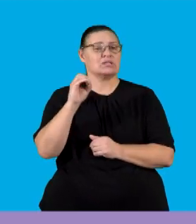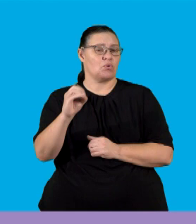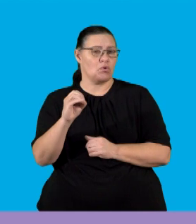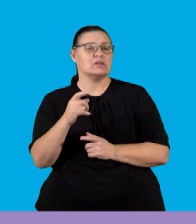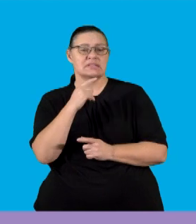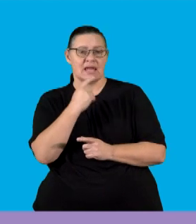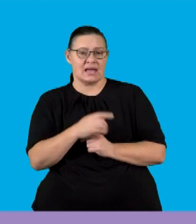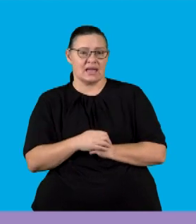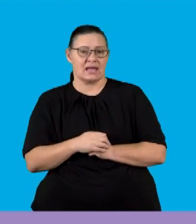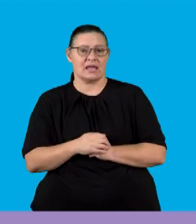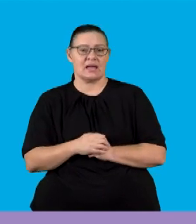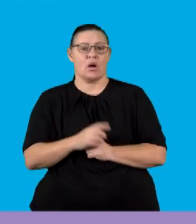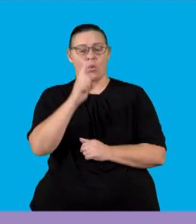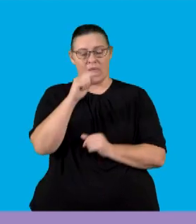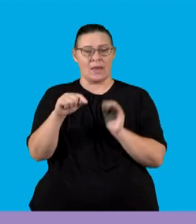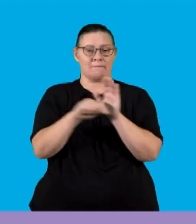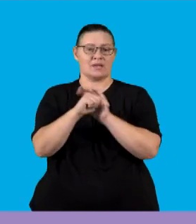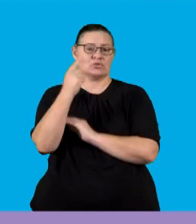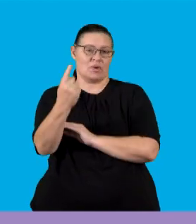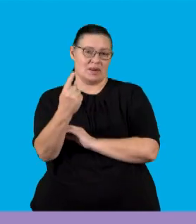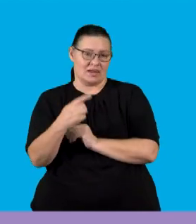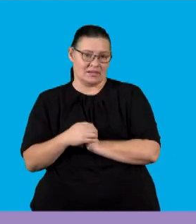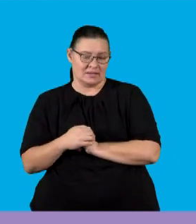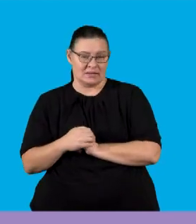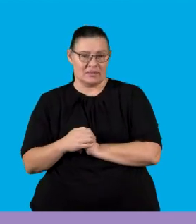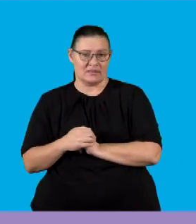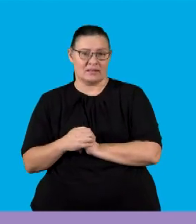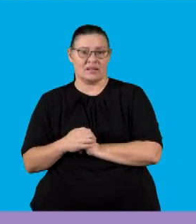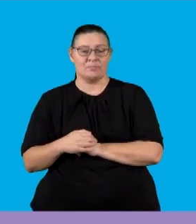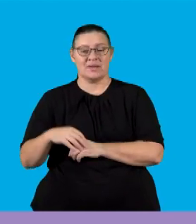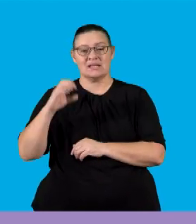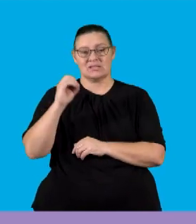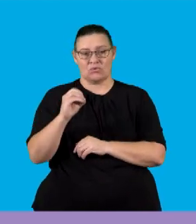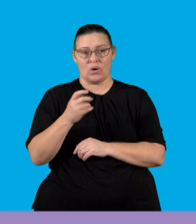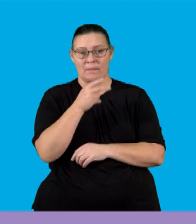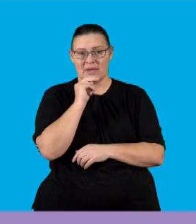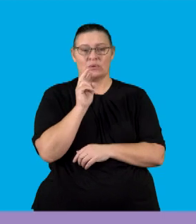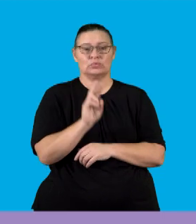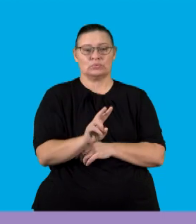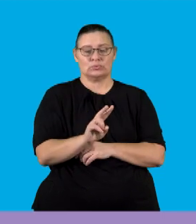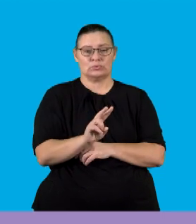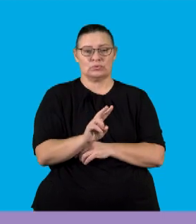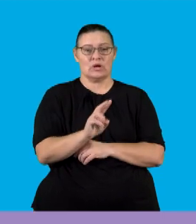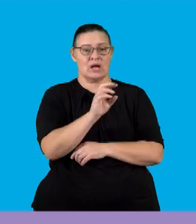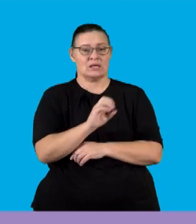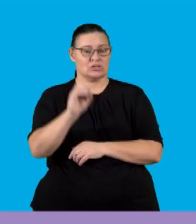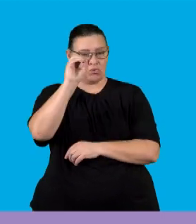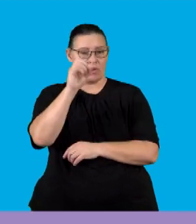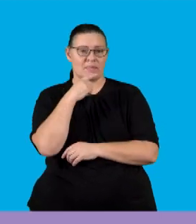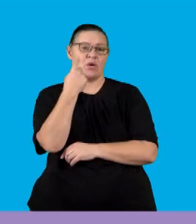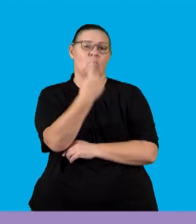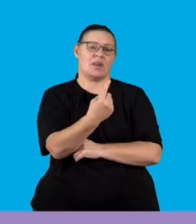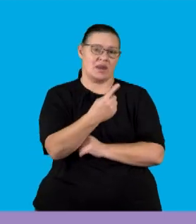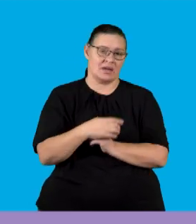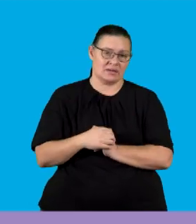the exponent of 0, and that of course is a 1. Let's see if it works for the next term as well. If we in the term number